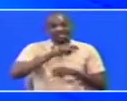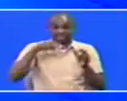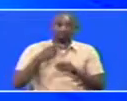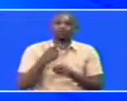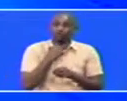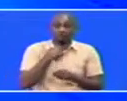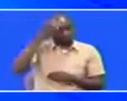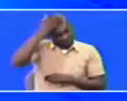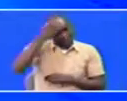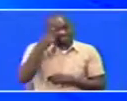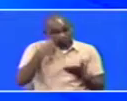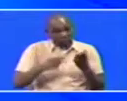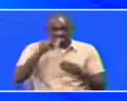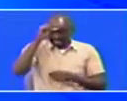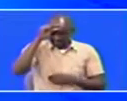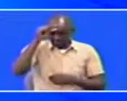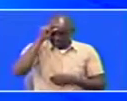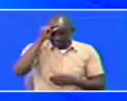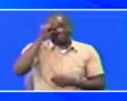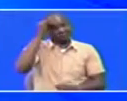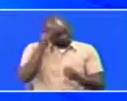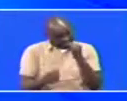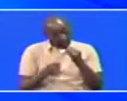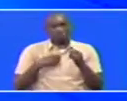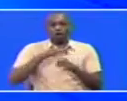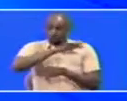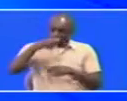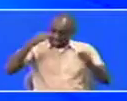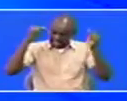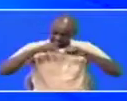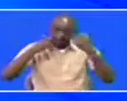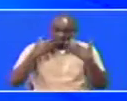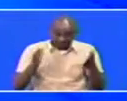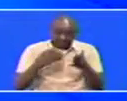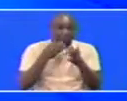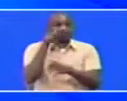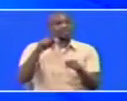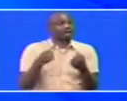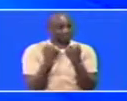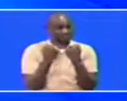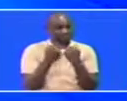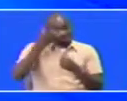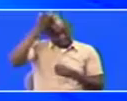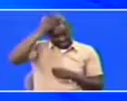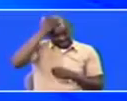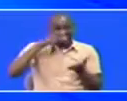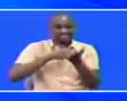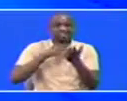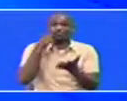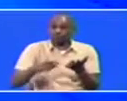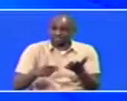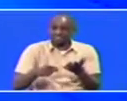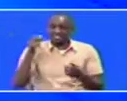Nurses has given the government an ultimatum to sign the collective bargaining agreement before then. Nurses insist that without